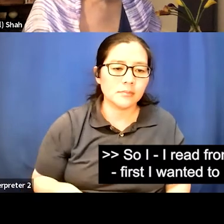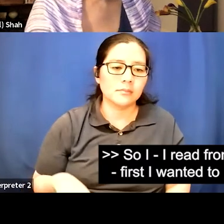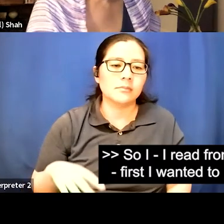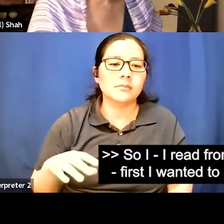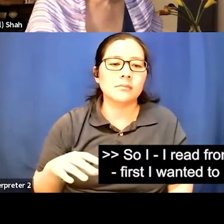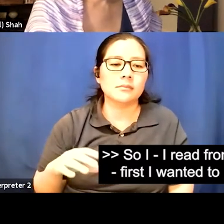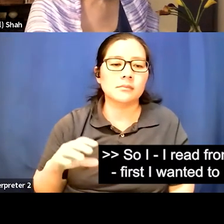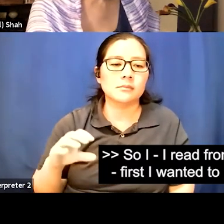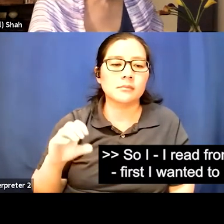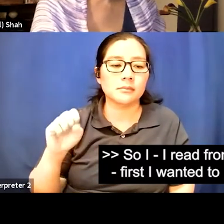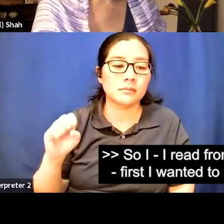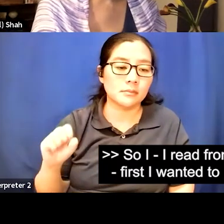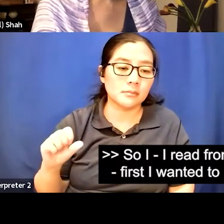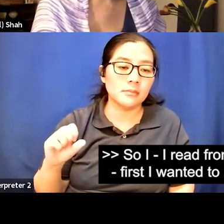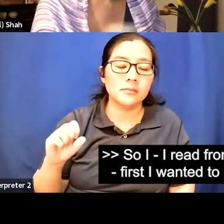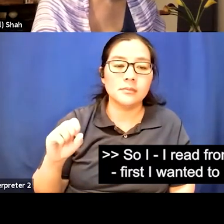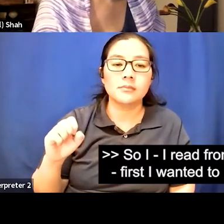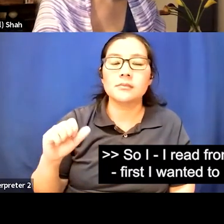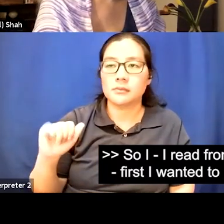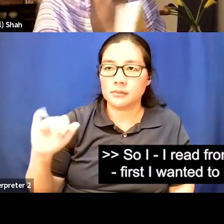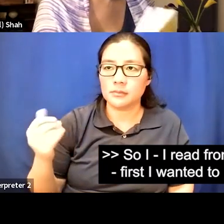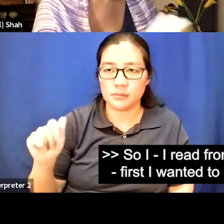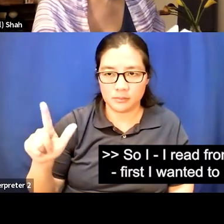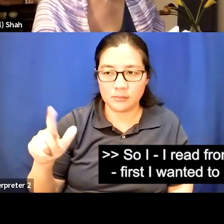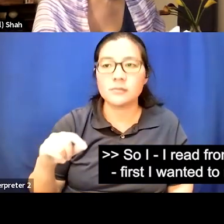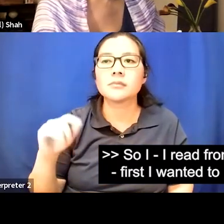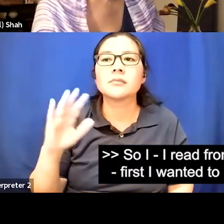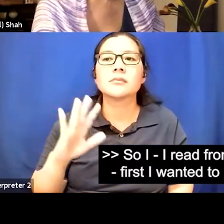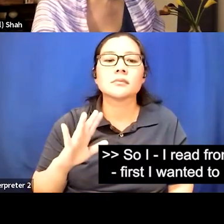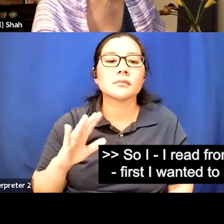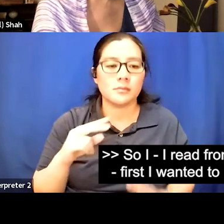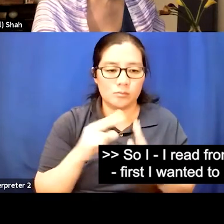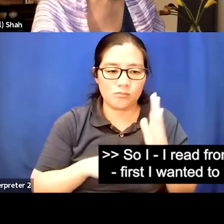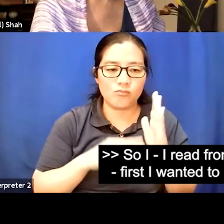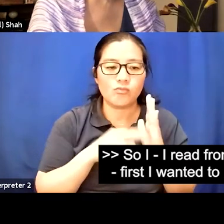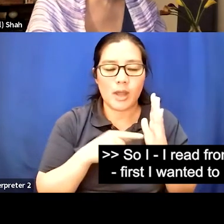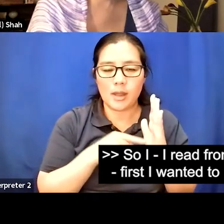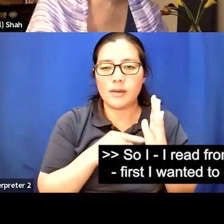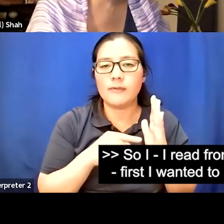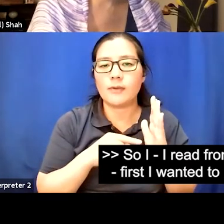So I read from Alice's book.